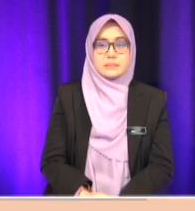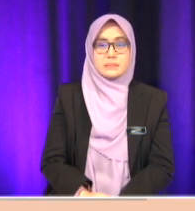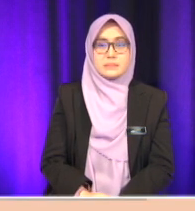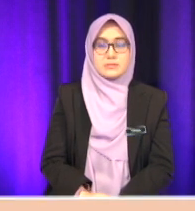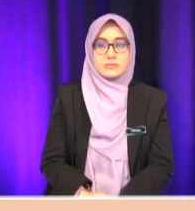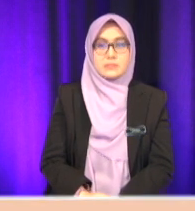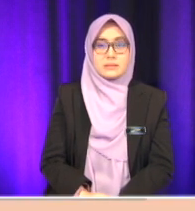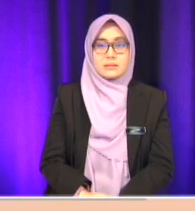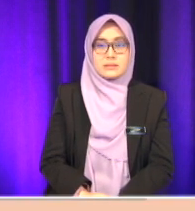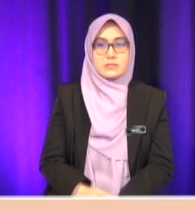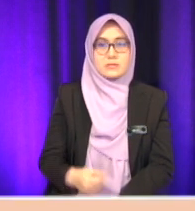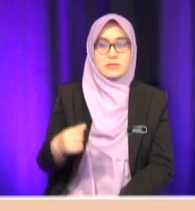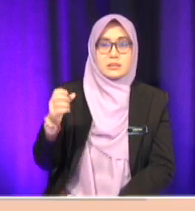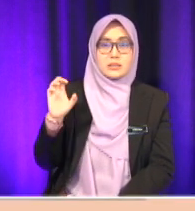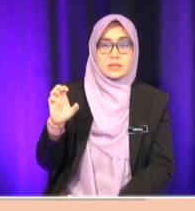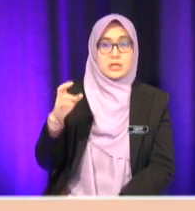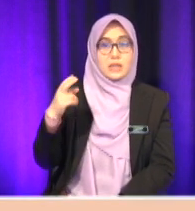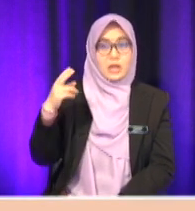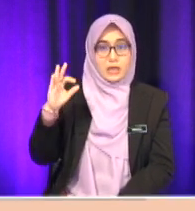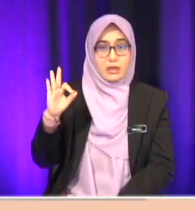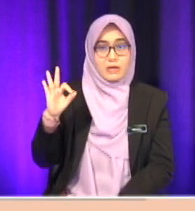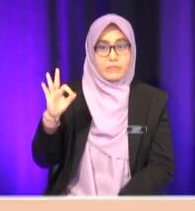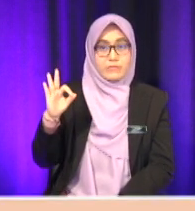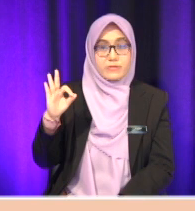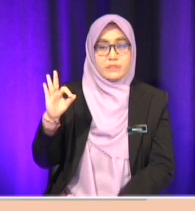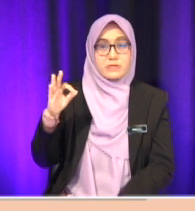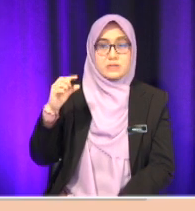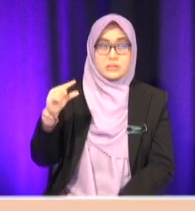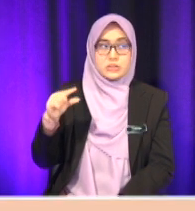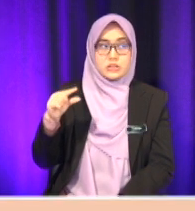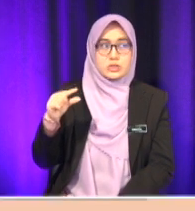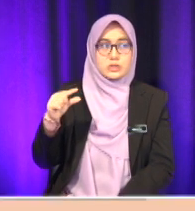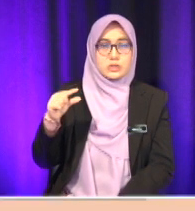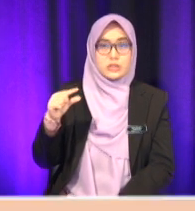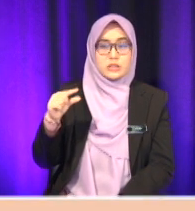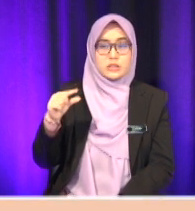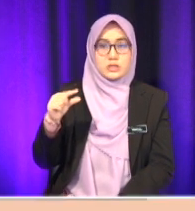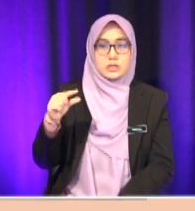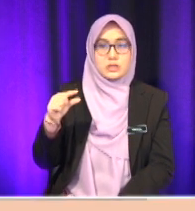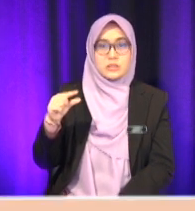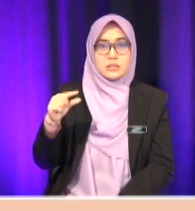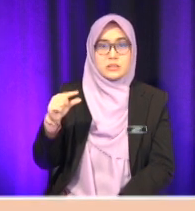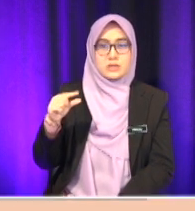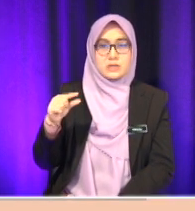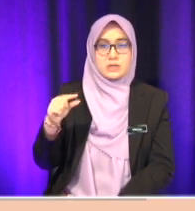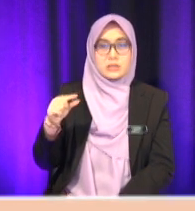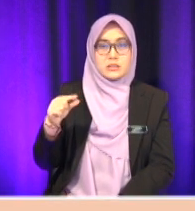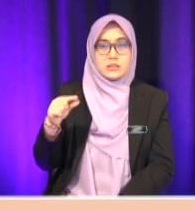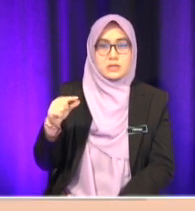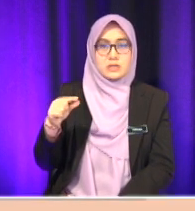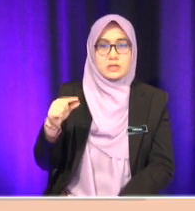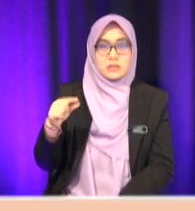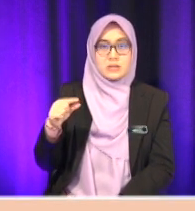management and stress, how to handle stress. Yep. Or is it focusing on positive